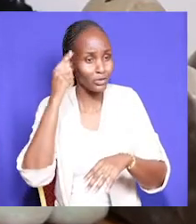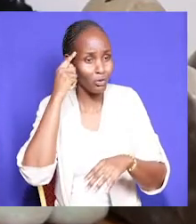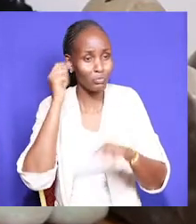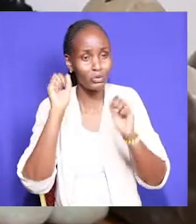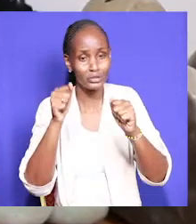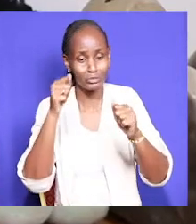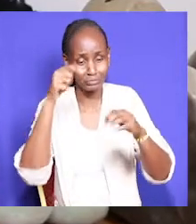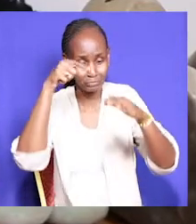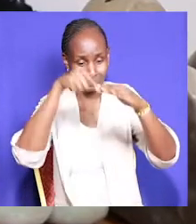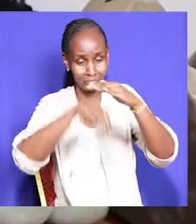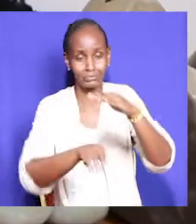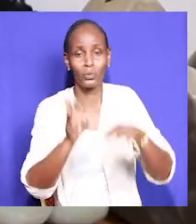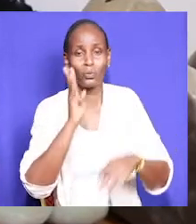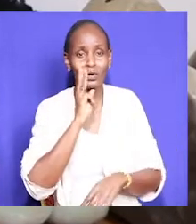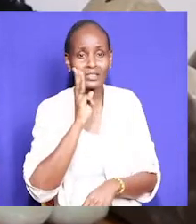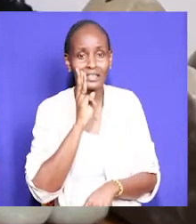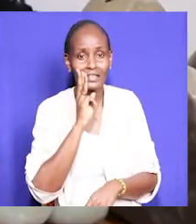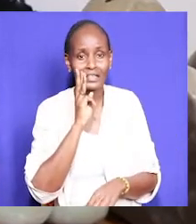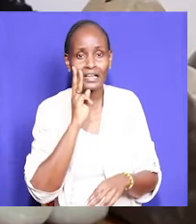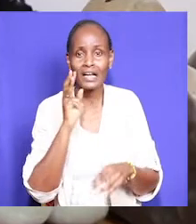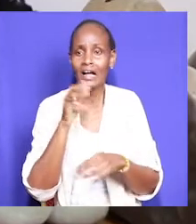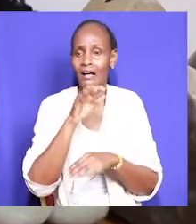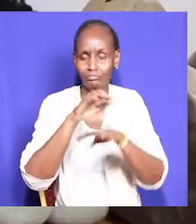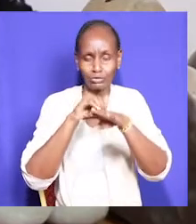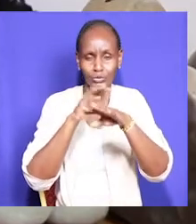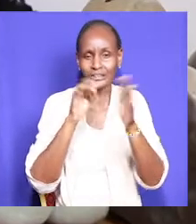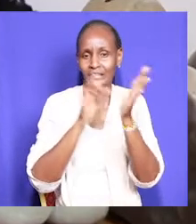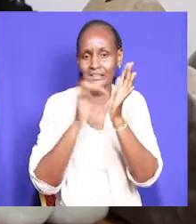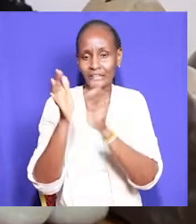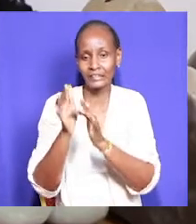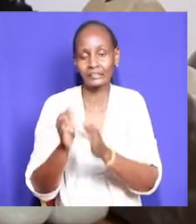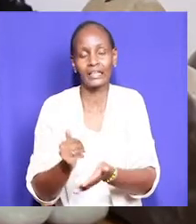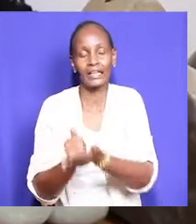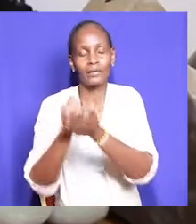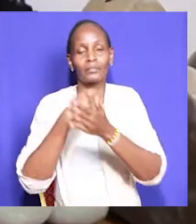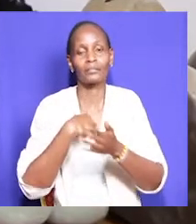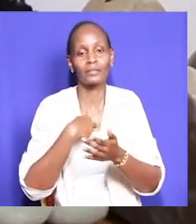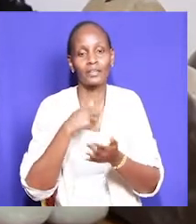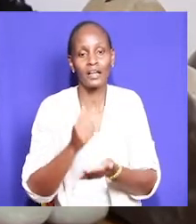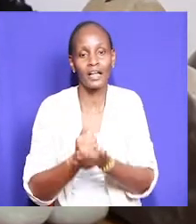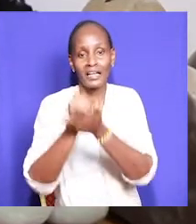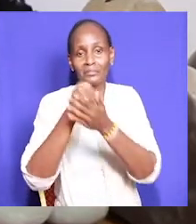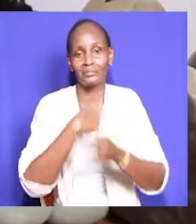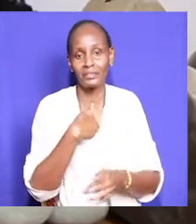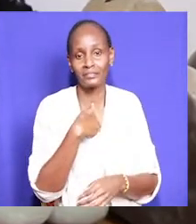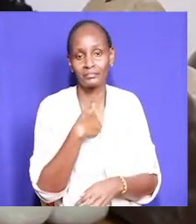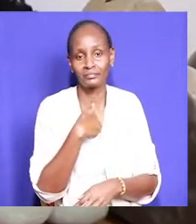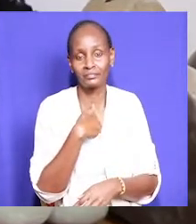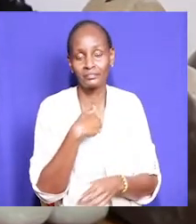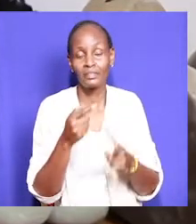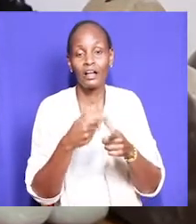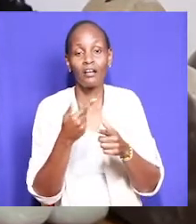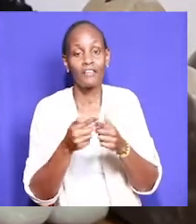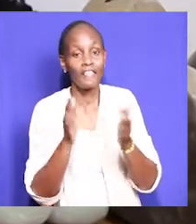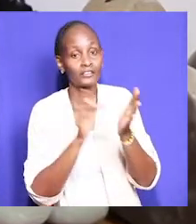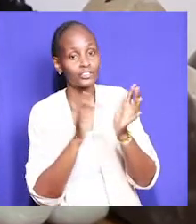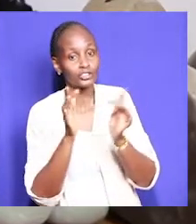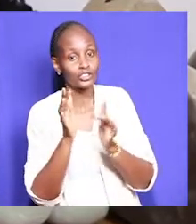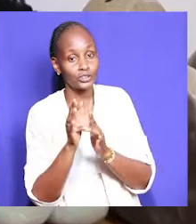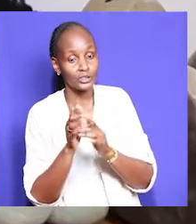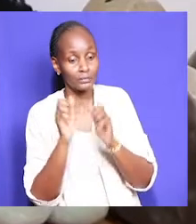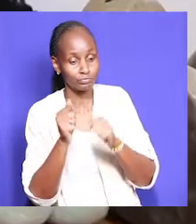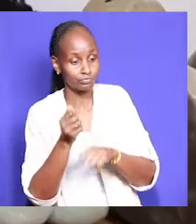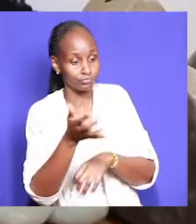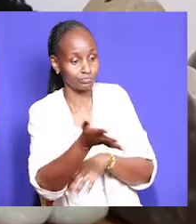He started crying, "Jesus, Jesus, help me, help." And Jesus immediately reached out